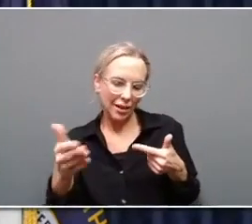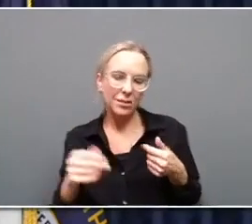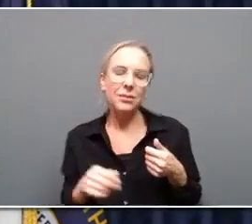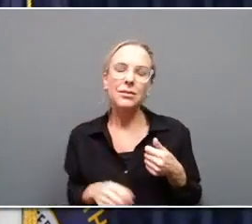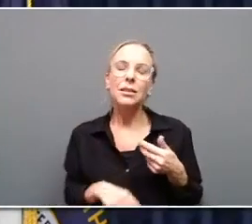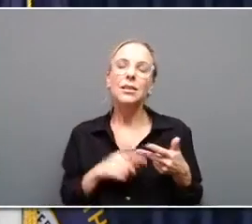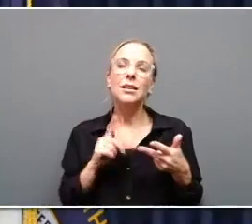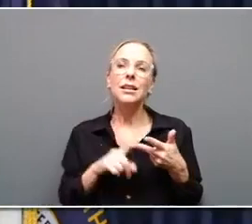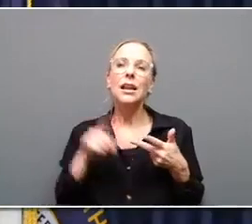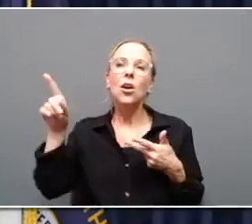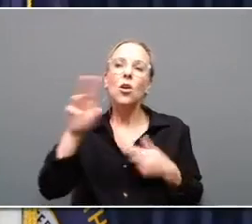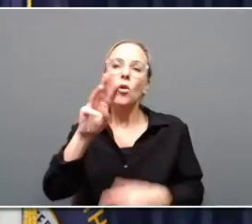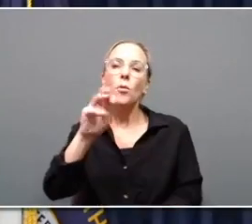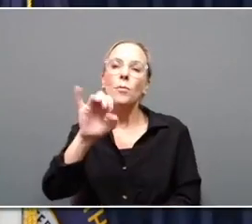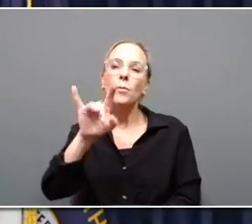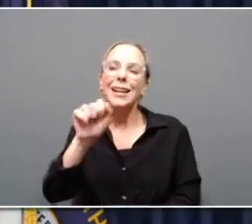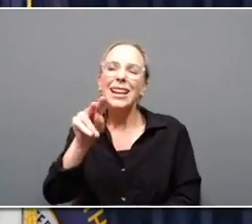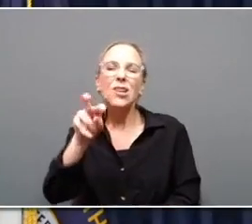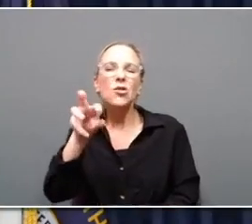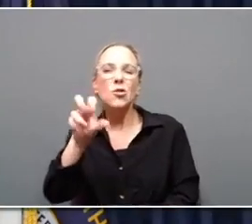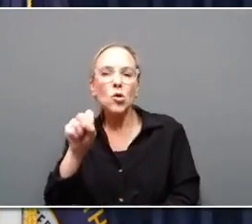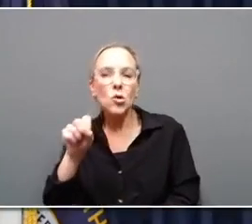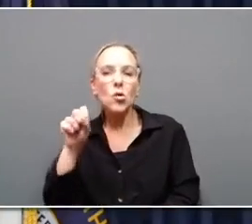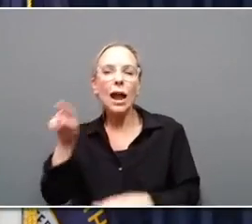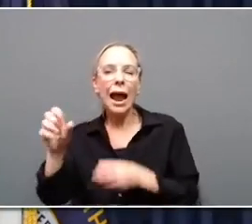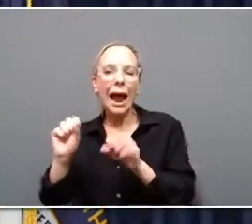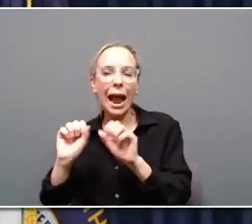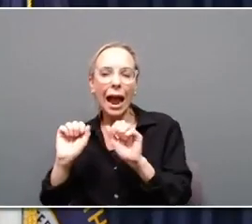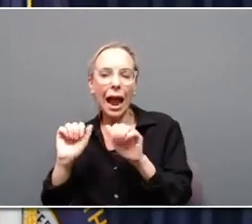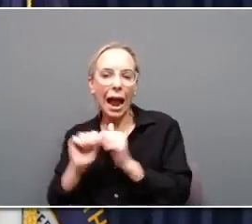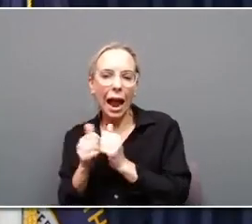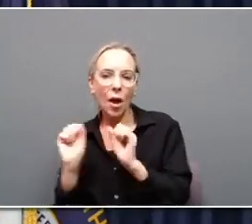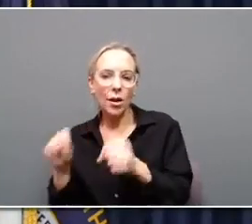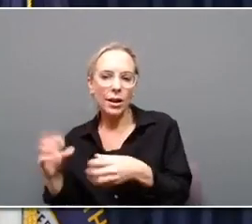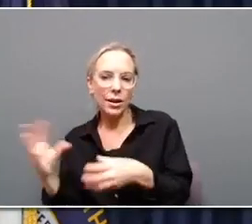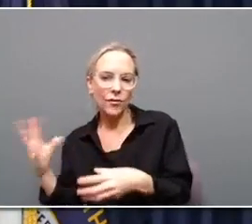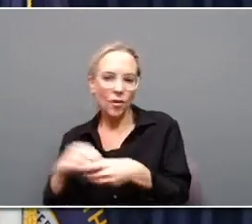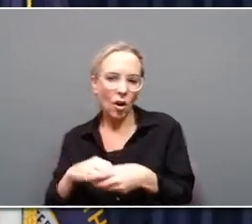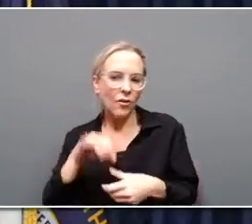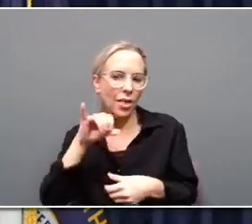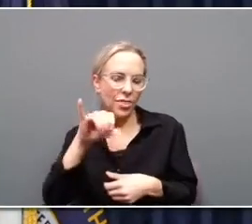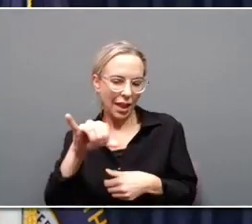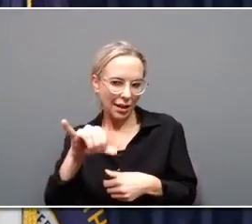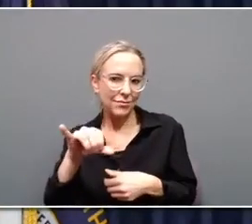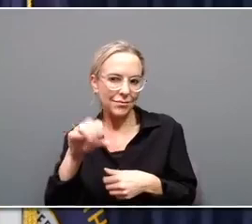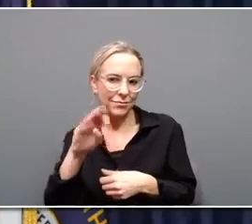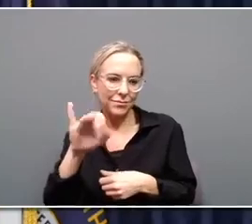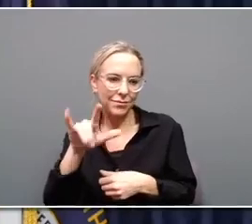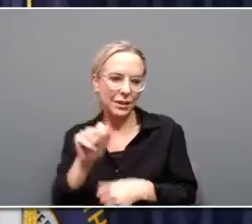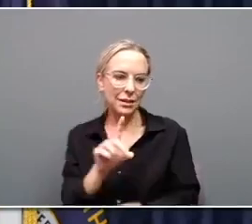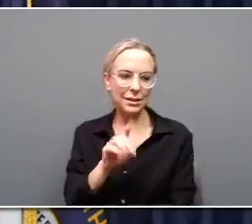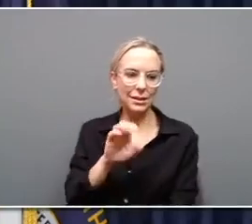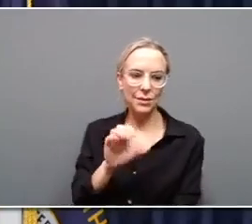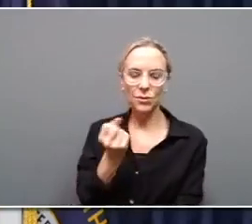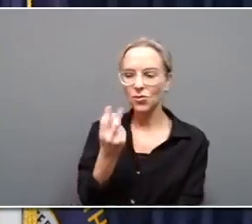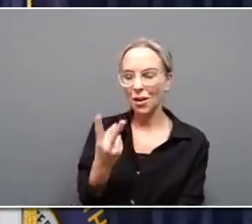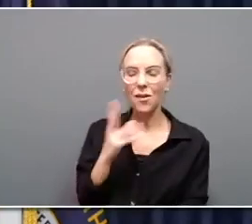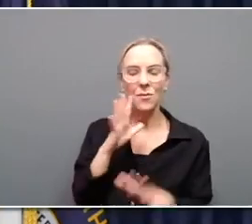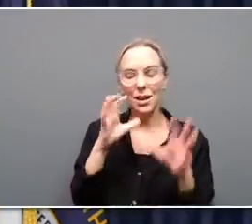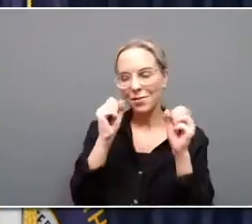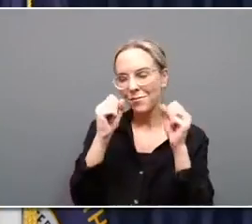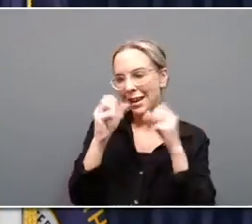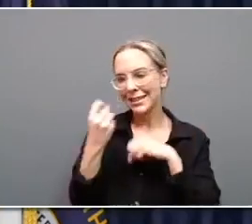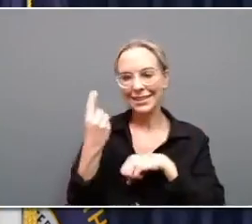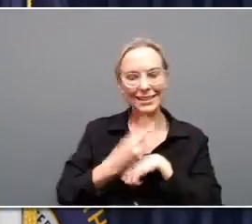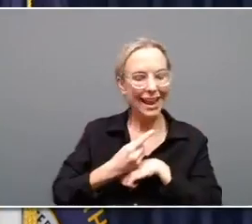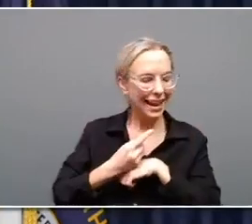the instructions for obtaining an inauguration media credential. December 12th is going to be an amazing day for our Commonwealth. We